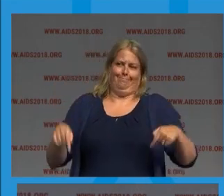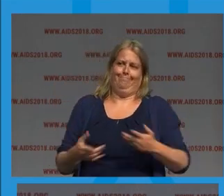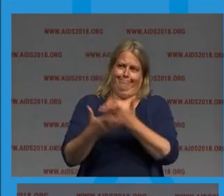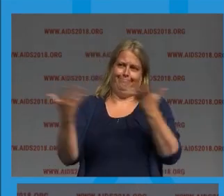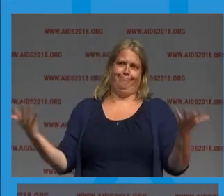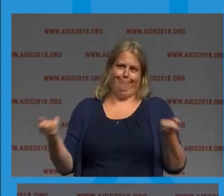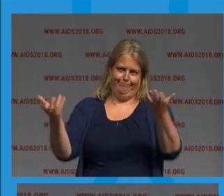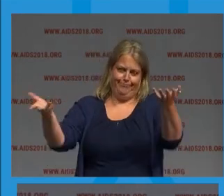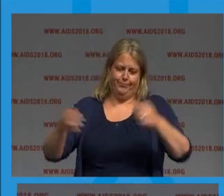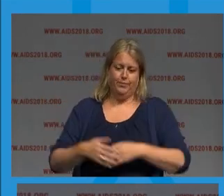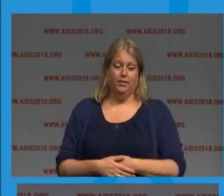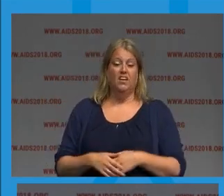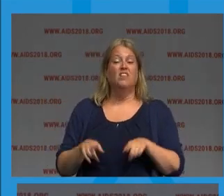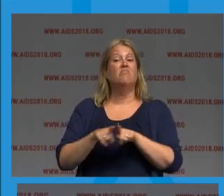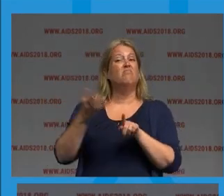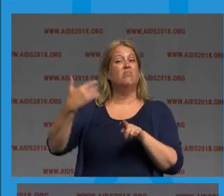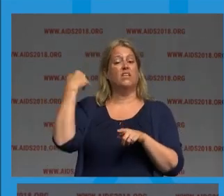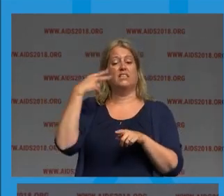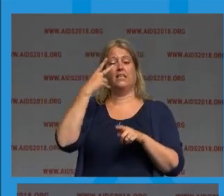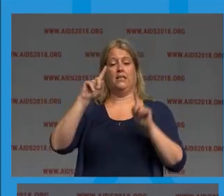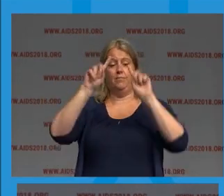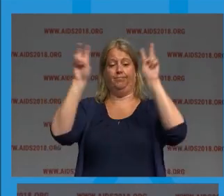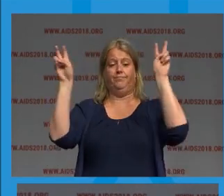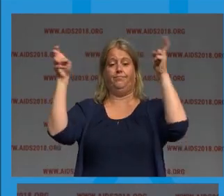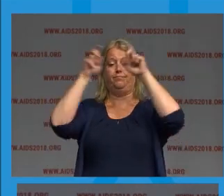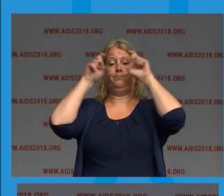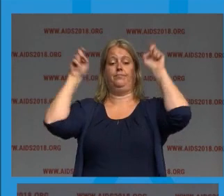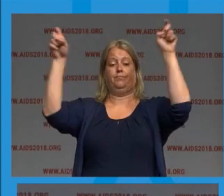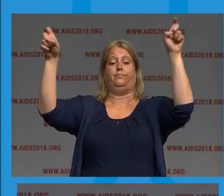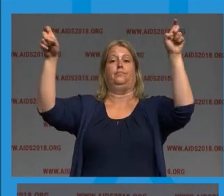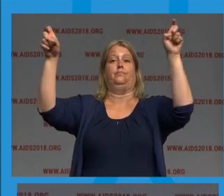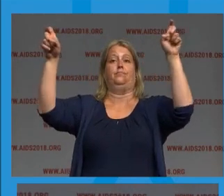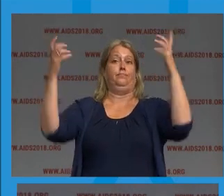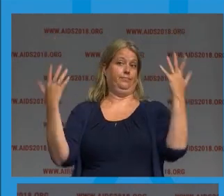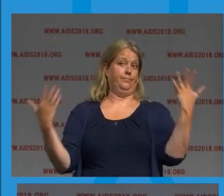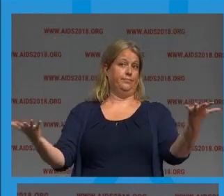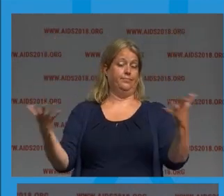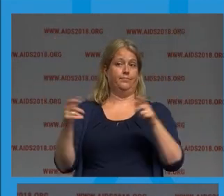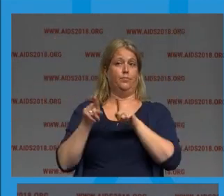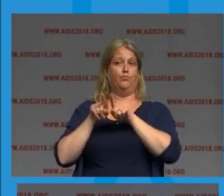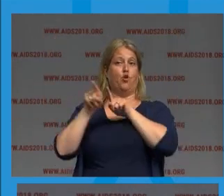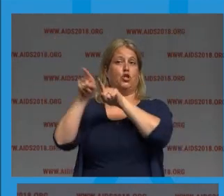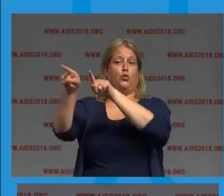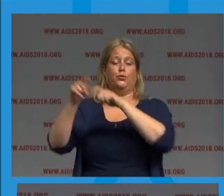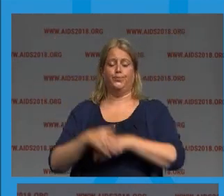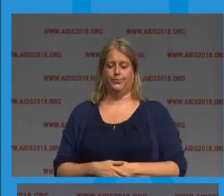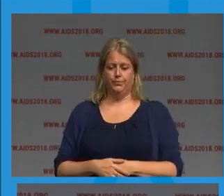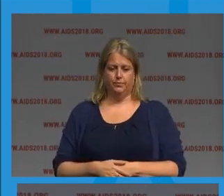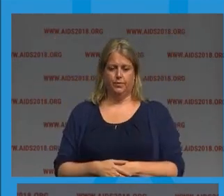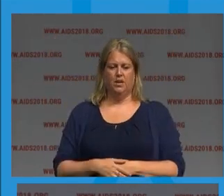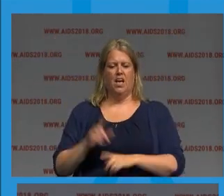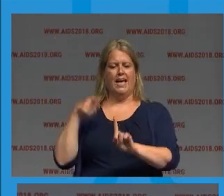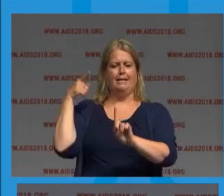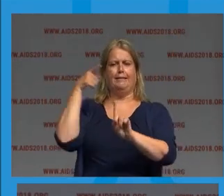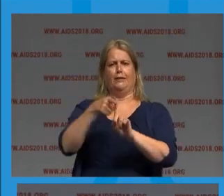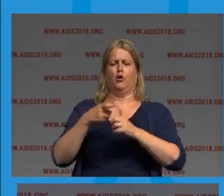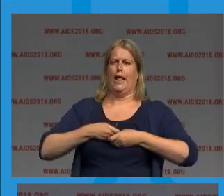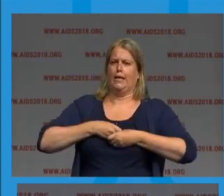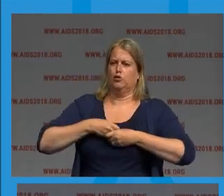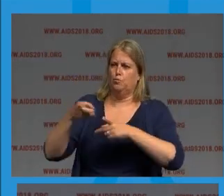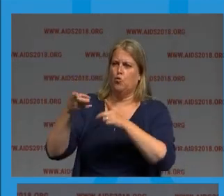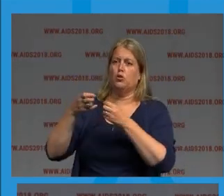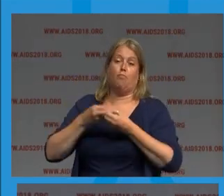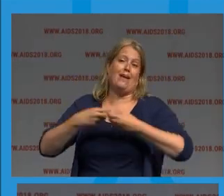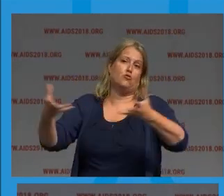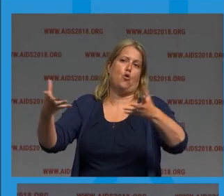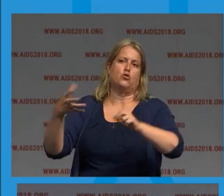occasion. As you see at the top, that is the statute under which I was prosecuted under, intentional exposure to the AIDS virus.